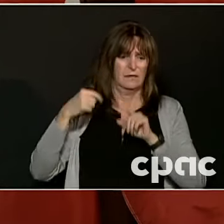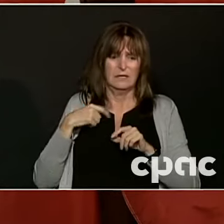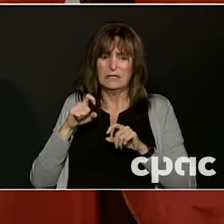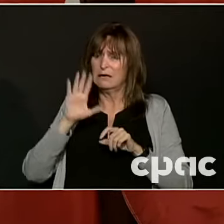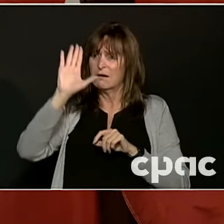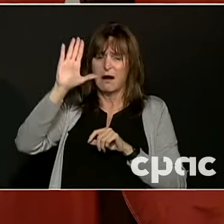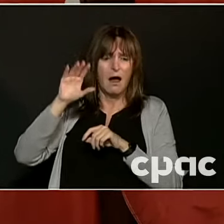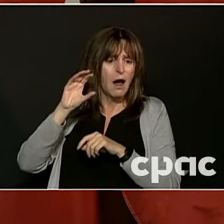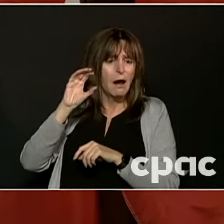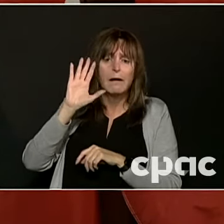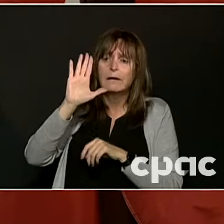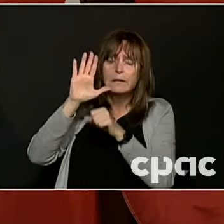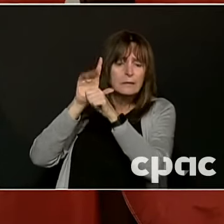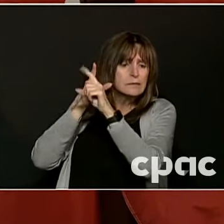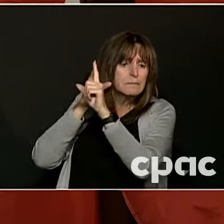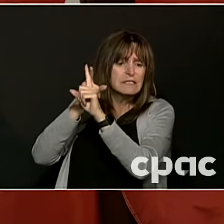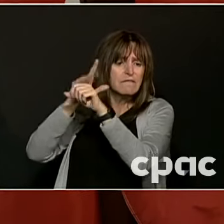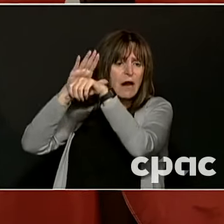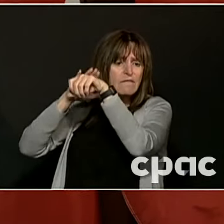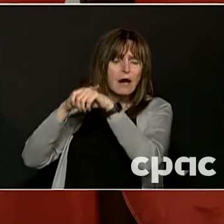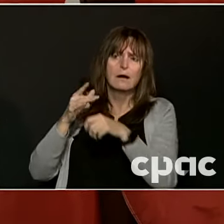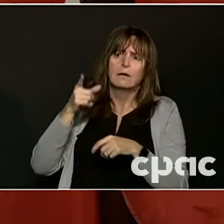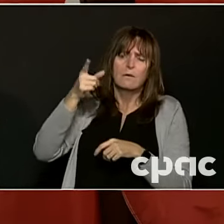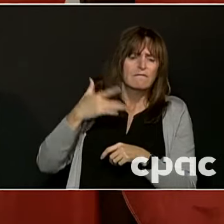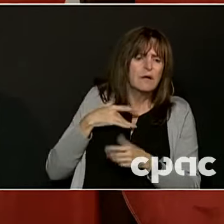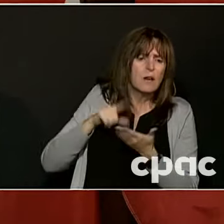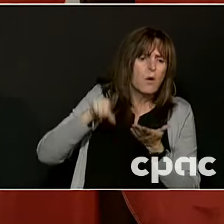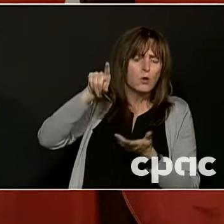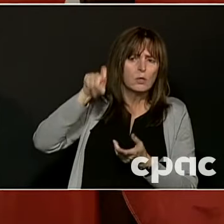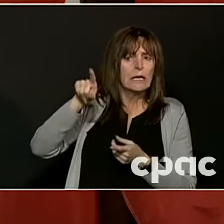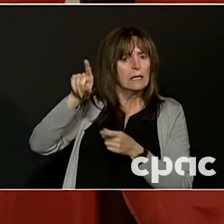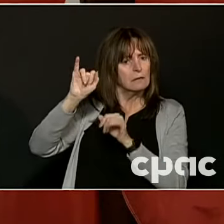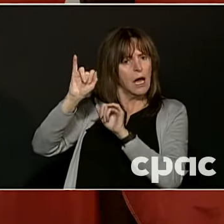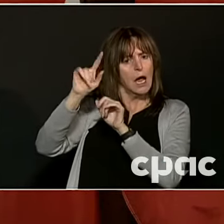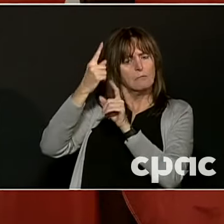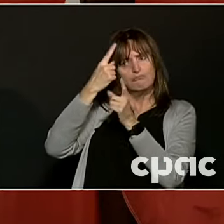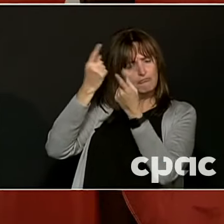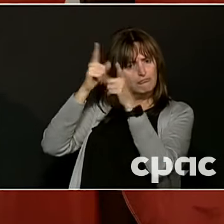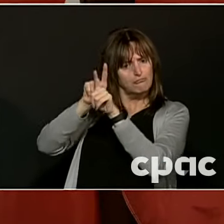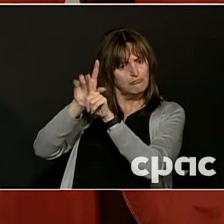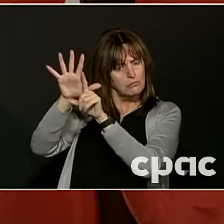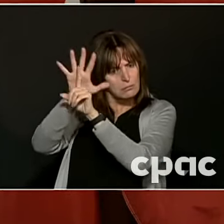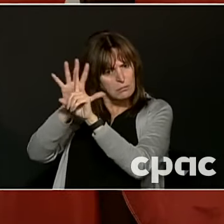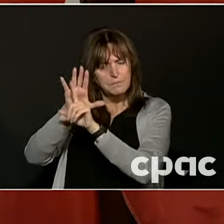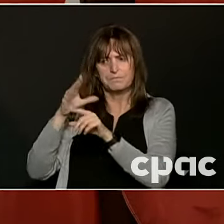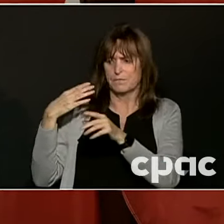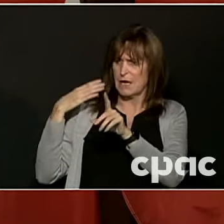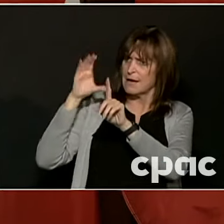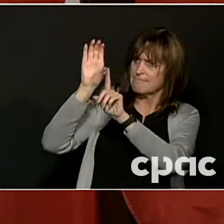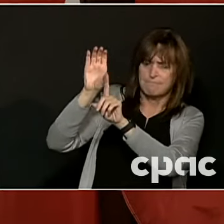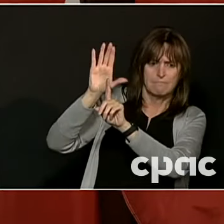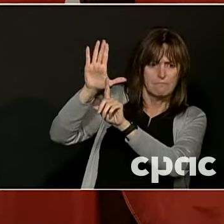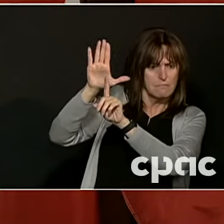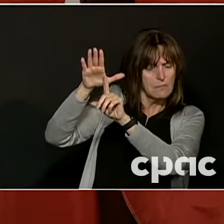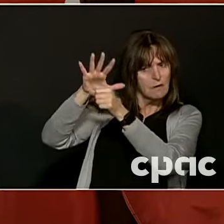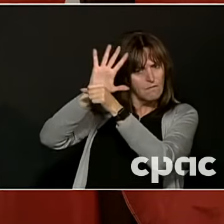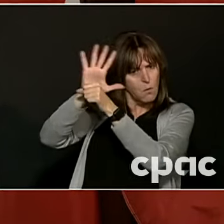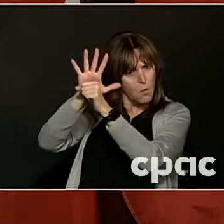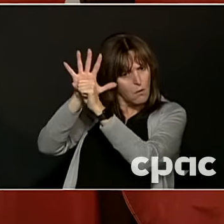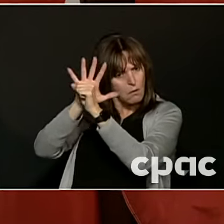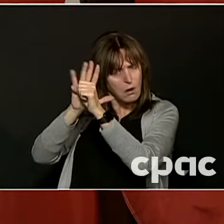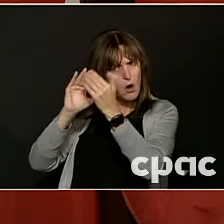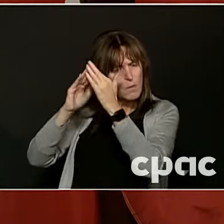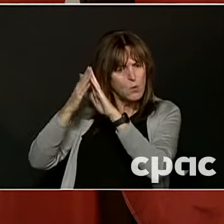feel they need to work from, and what measures would they want to undertake themselves to address their unique challenges within their respective communities and